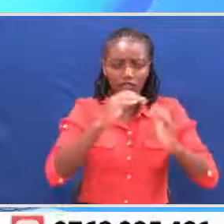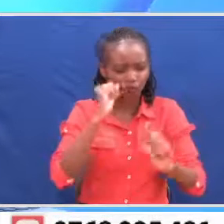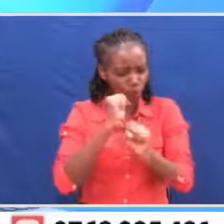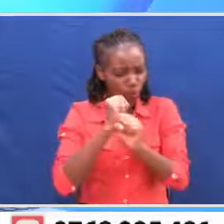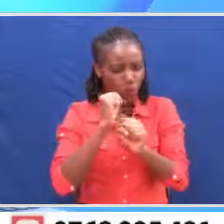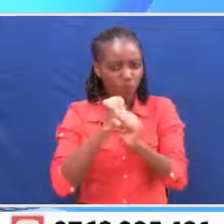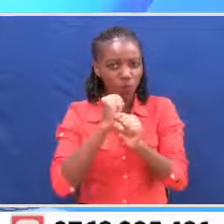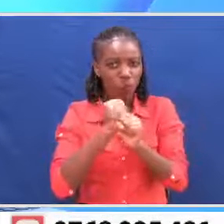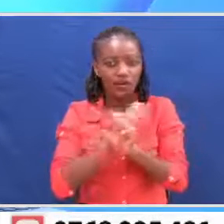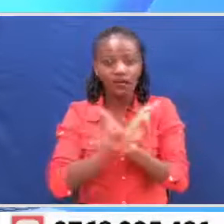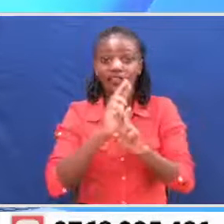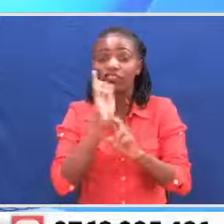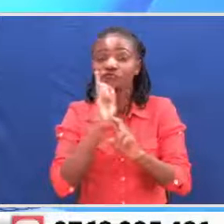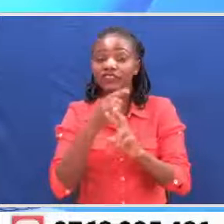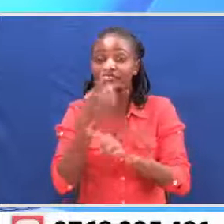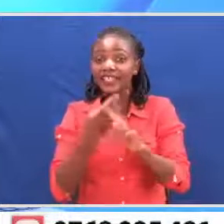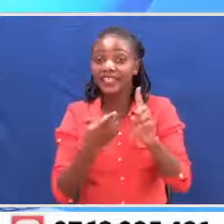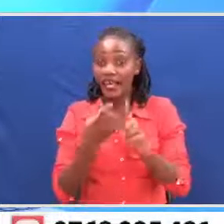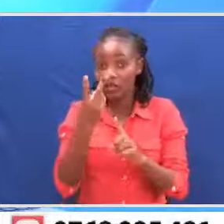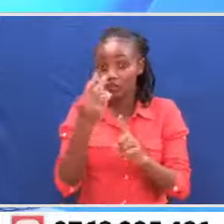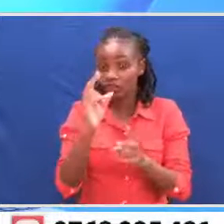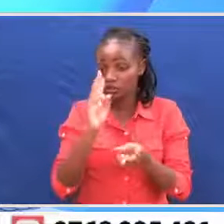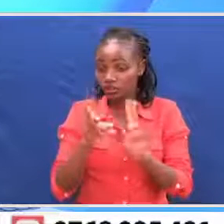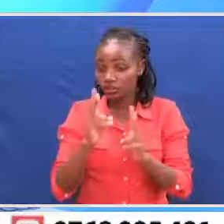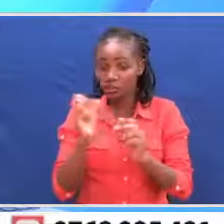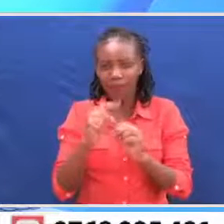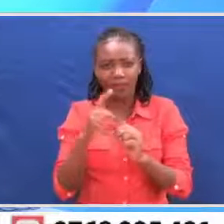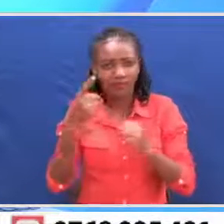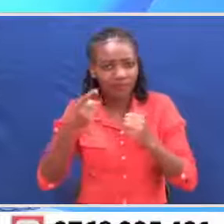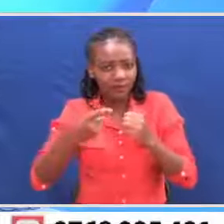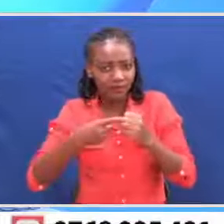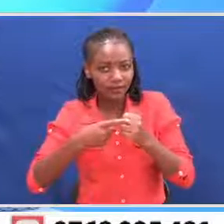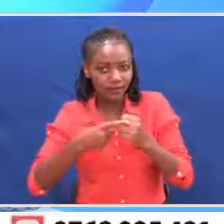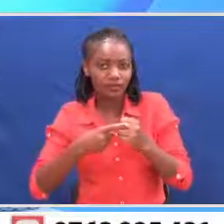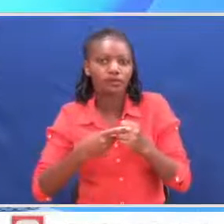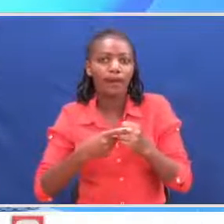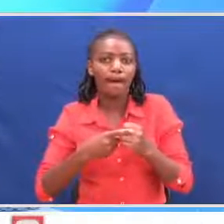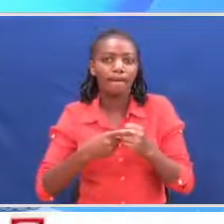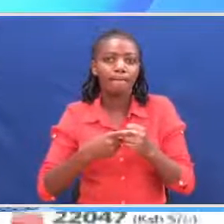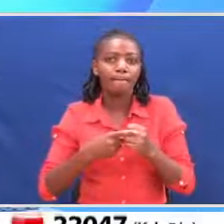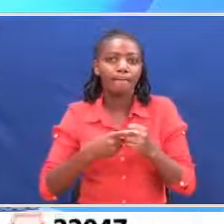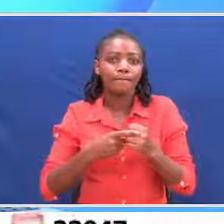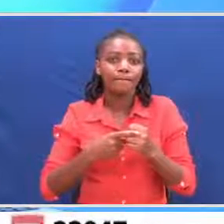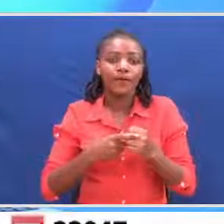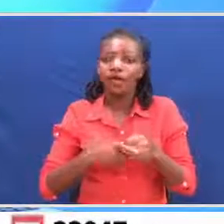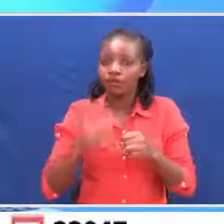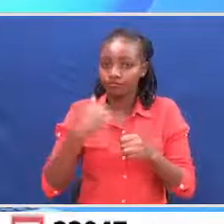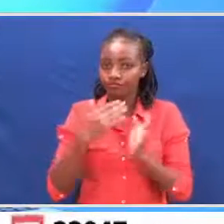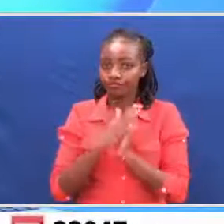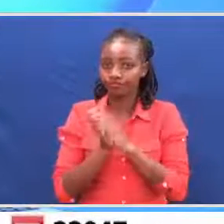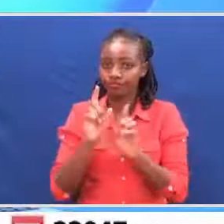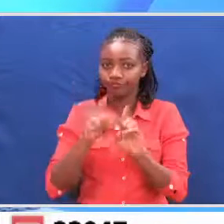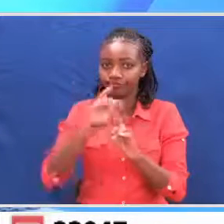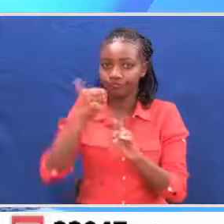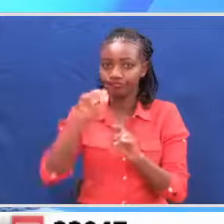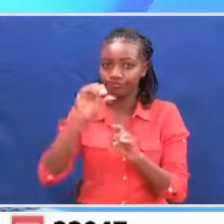squeezing themselves to complete it by mid-2022, less than 6 months to the projected deadline. Joan Minor